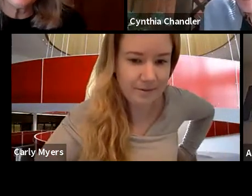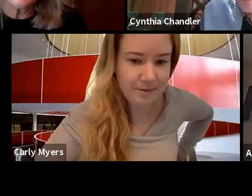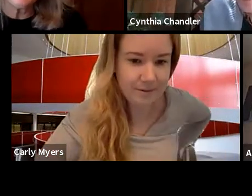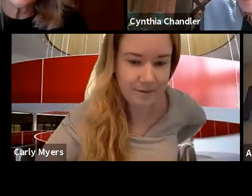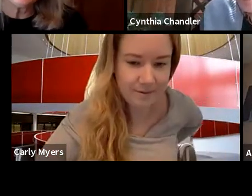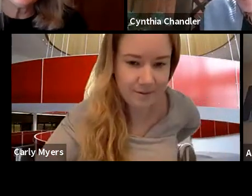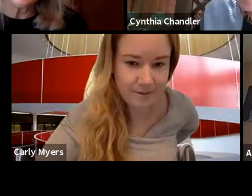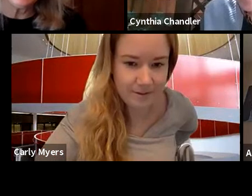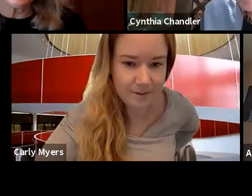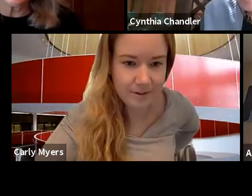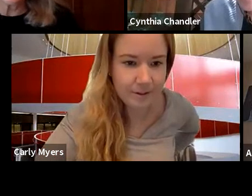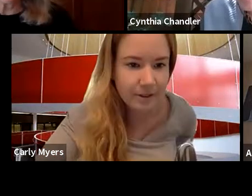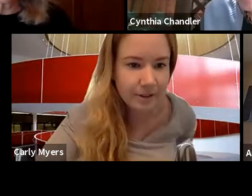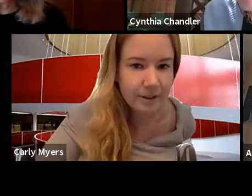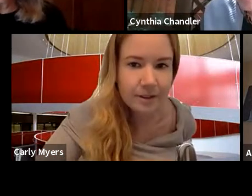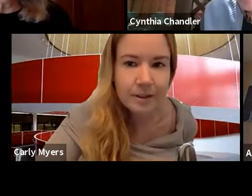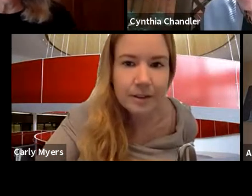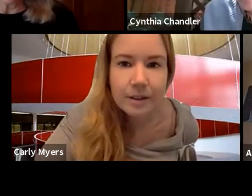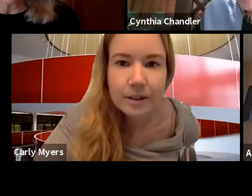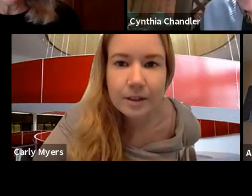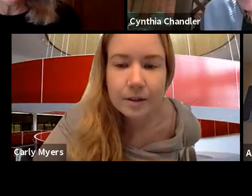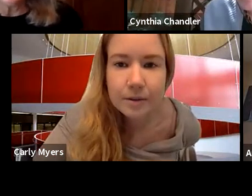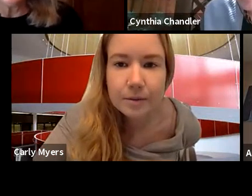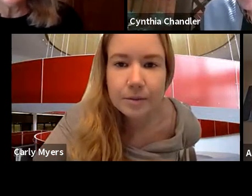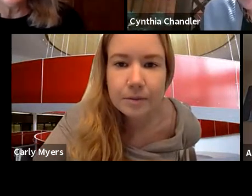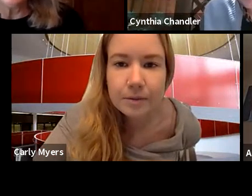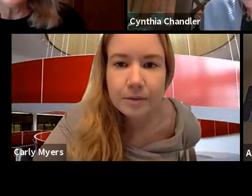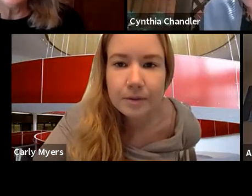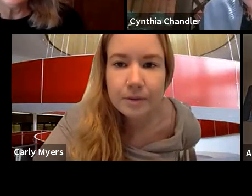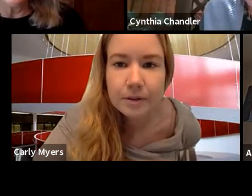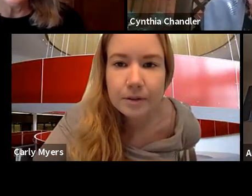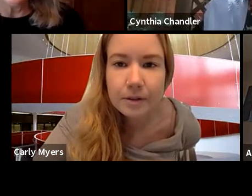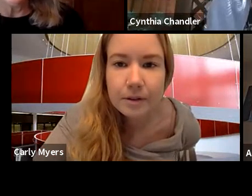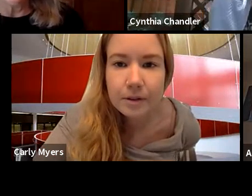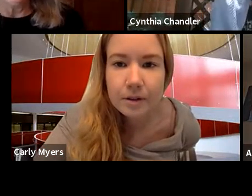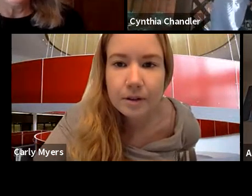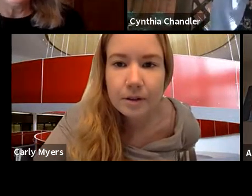amina hi hi